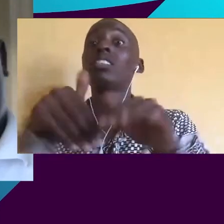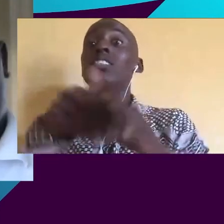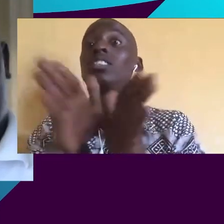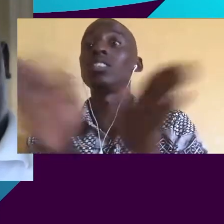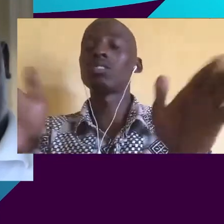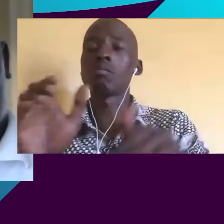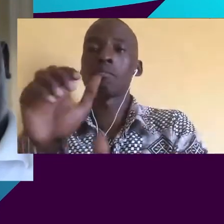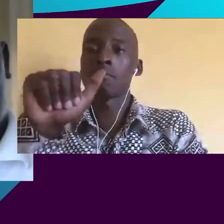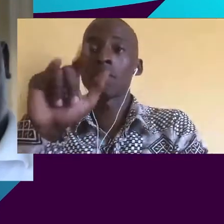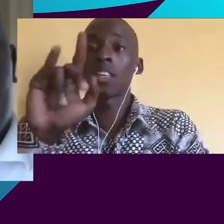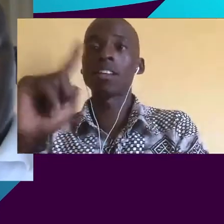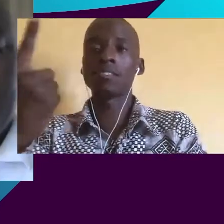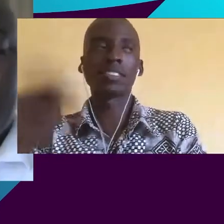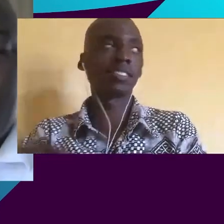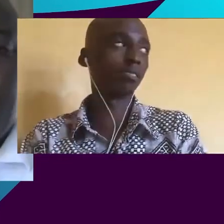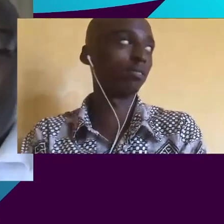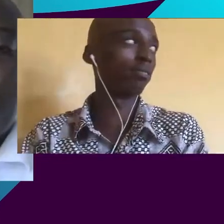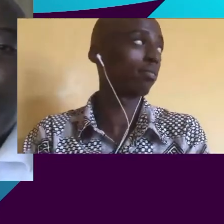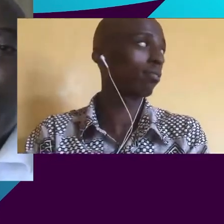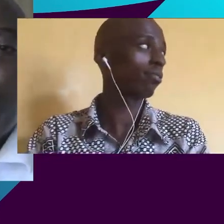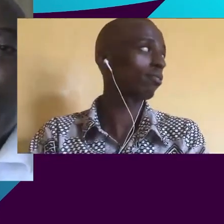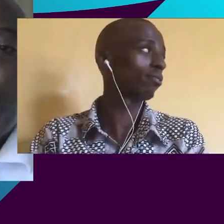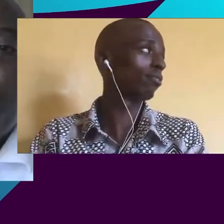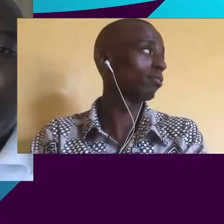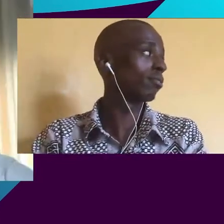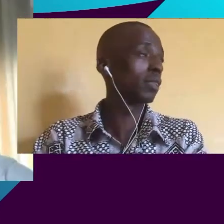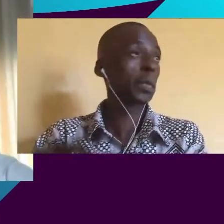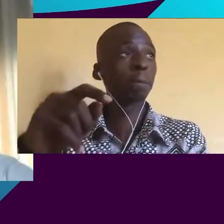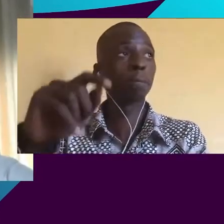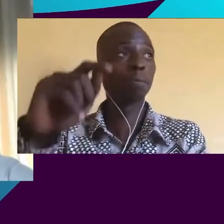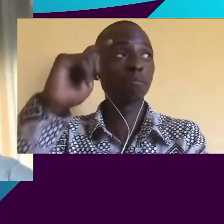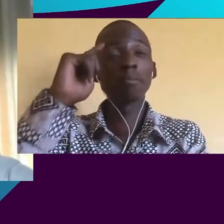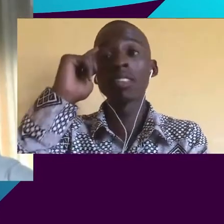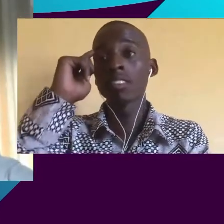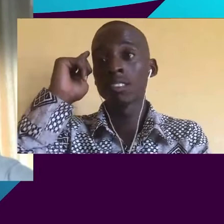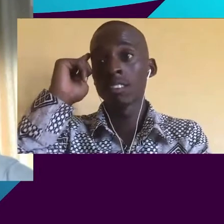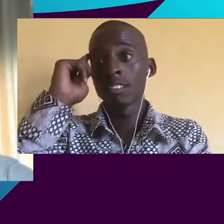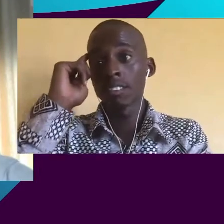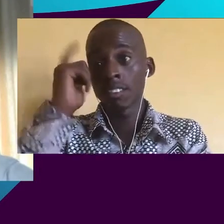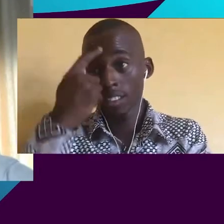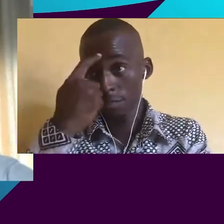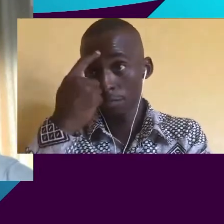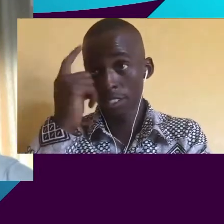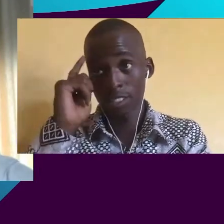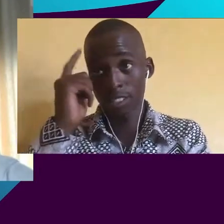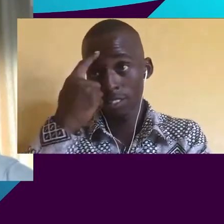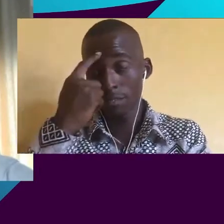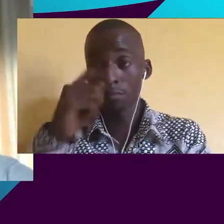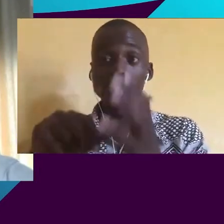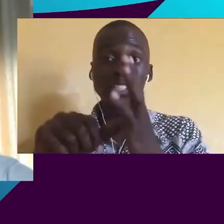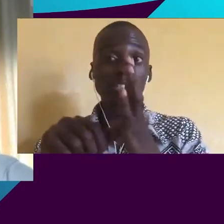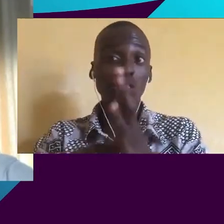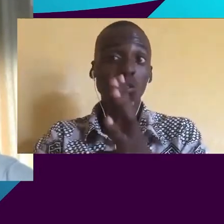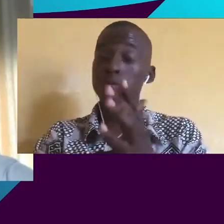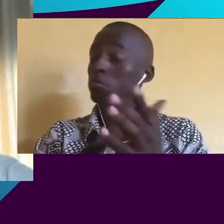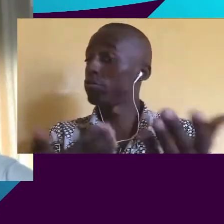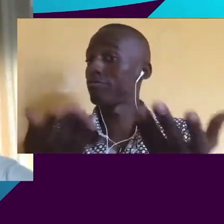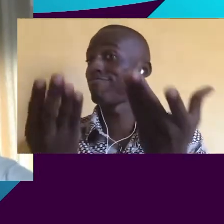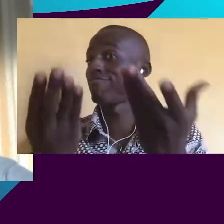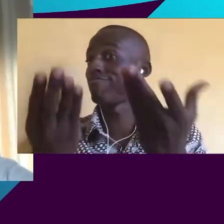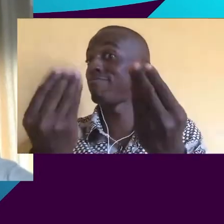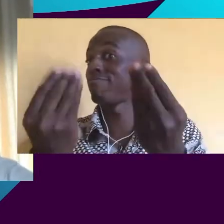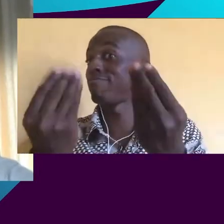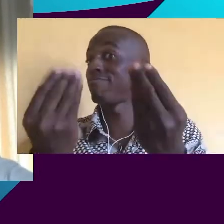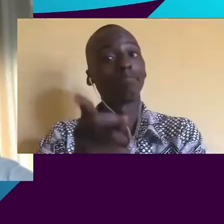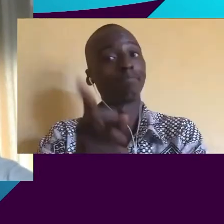course, Ismail, government issues are not things that you just rush and get them. We always go slow.